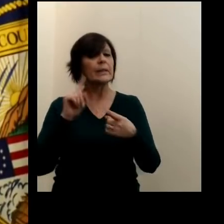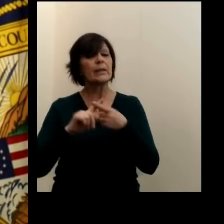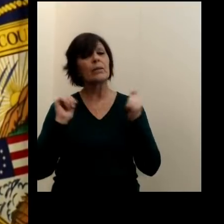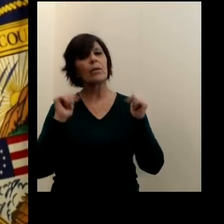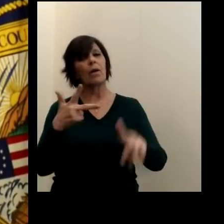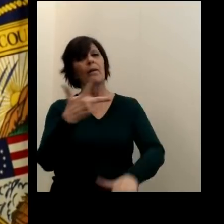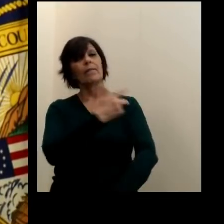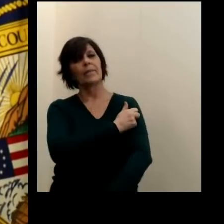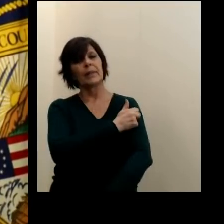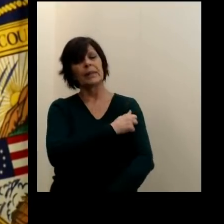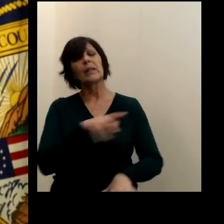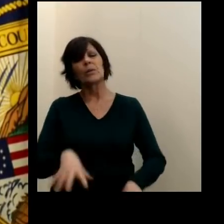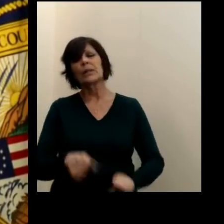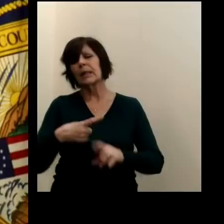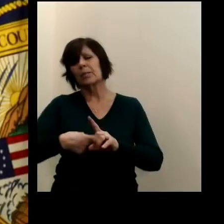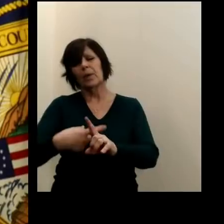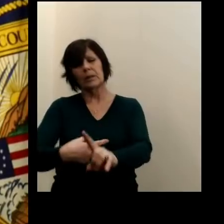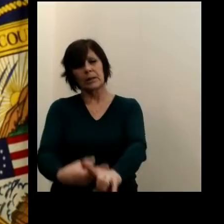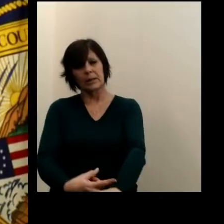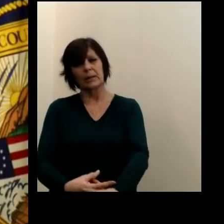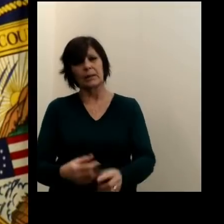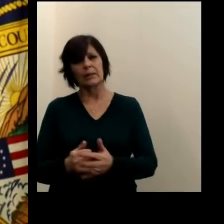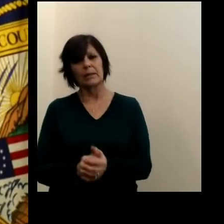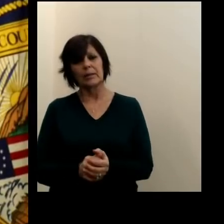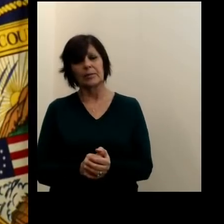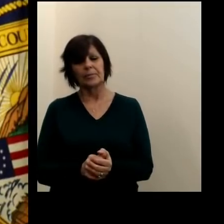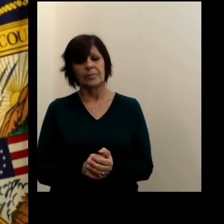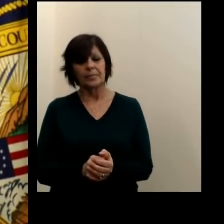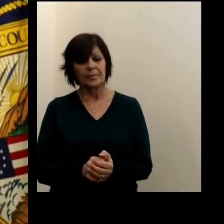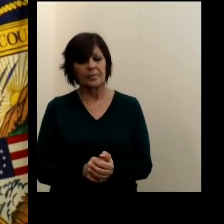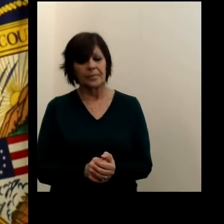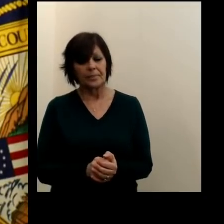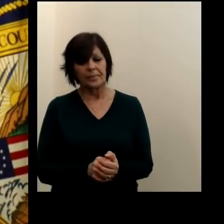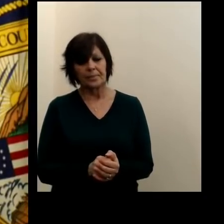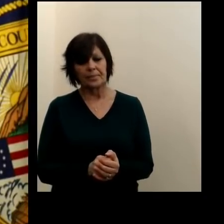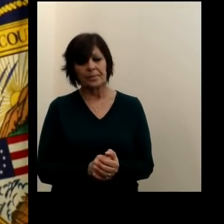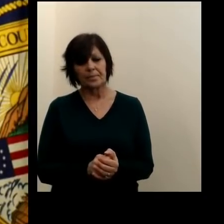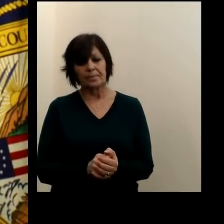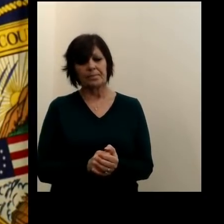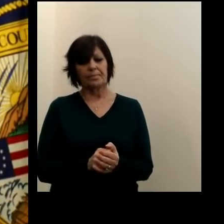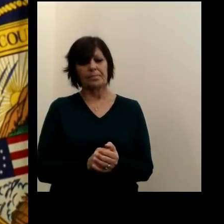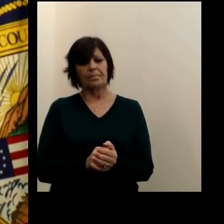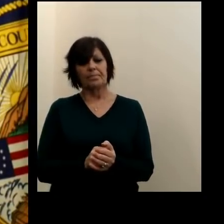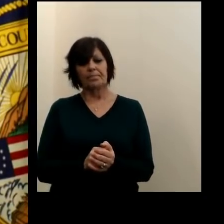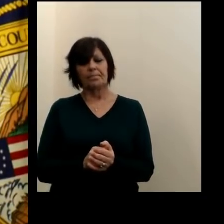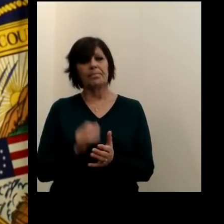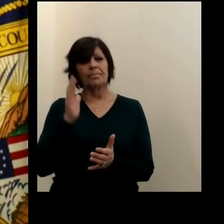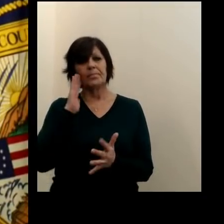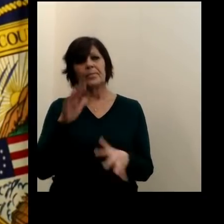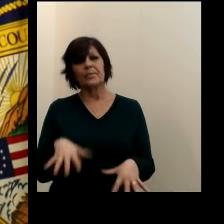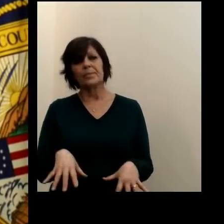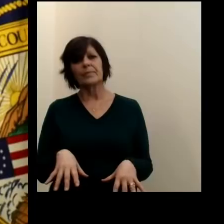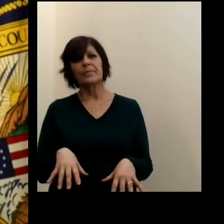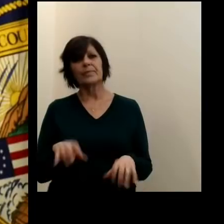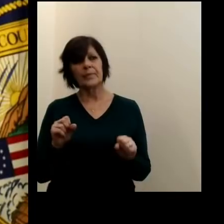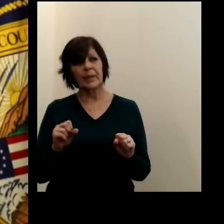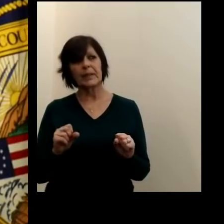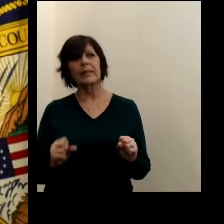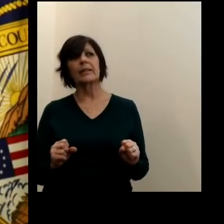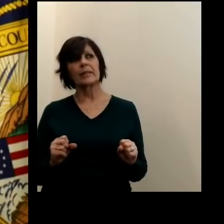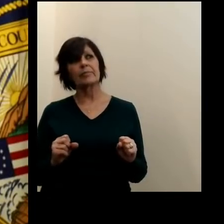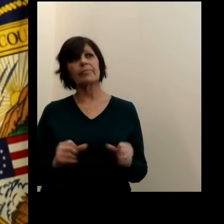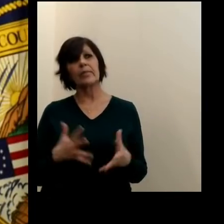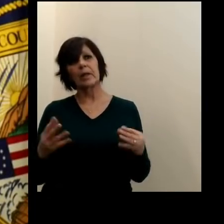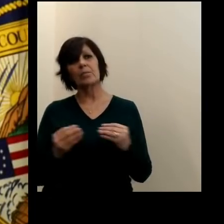vaccinated. It's going to take months to vaccinate everyone in the 1A and 1B category. It's going to take a lot longer than that to do the